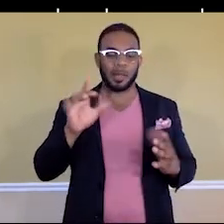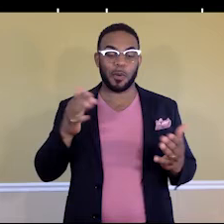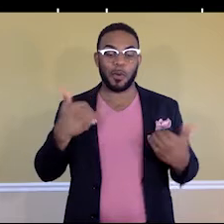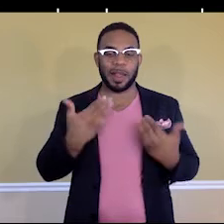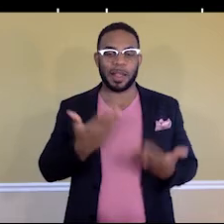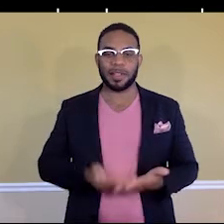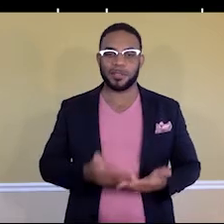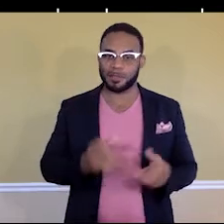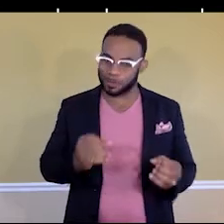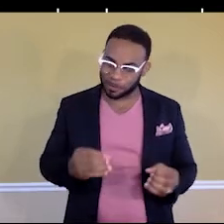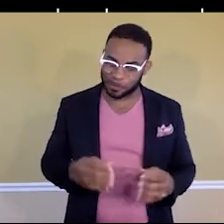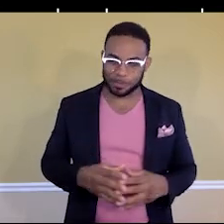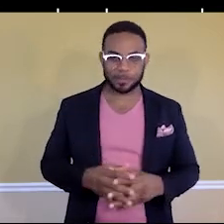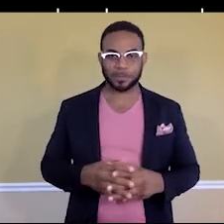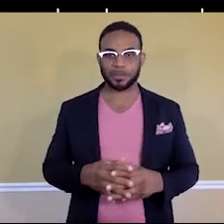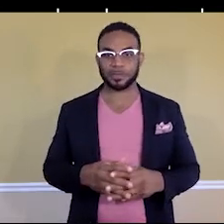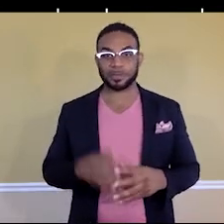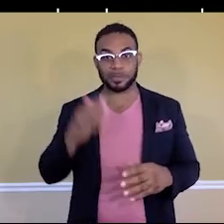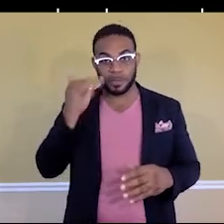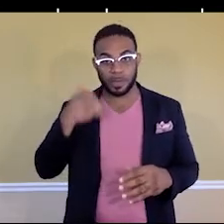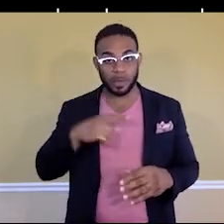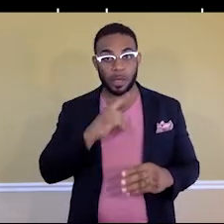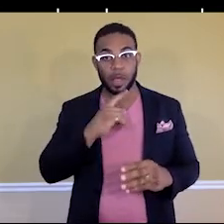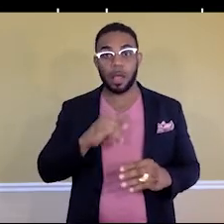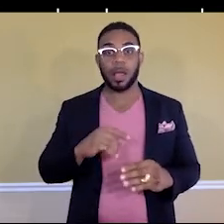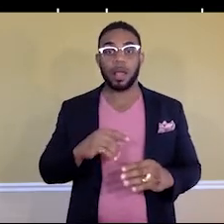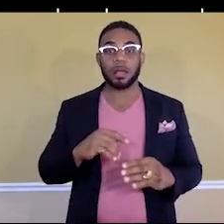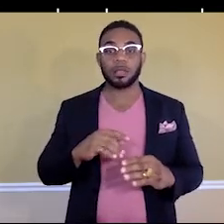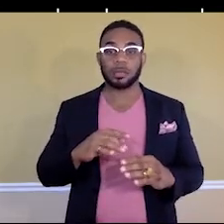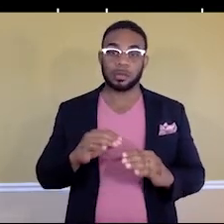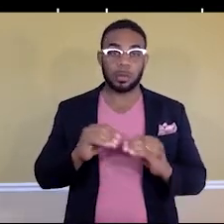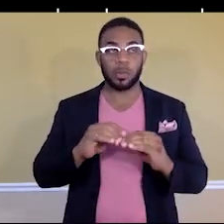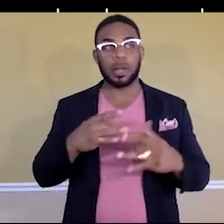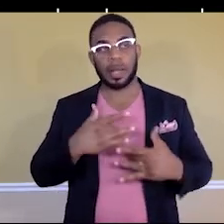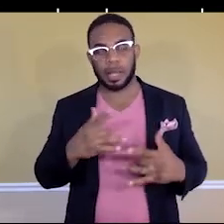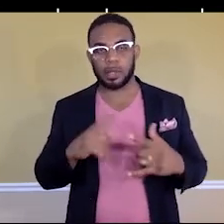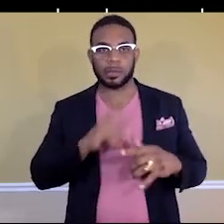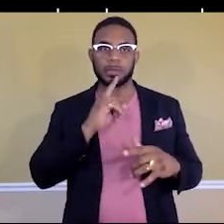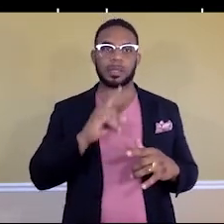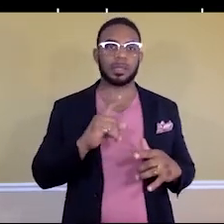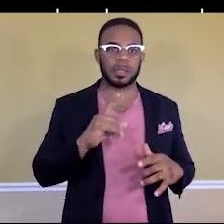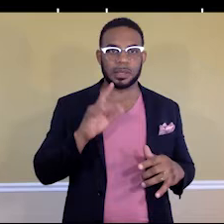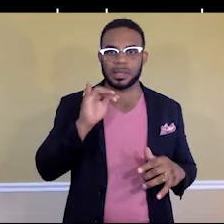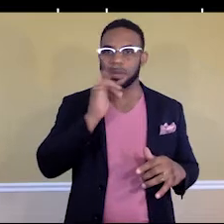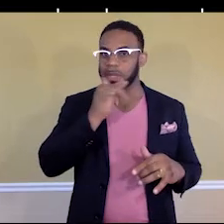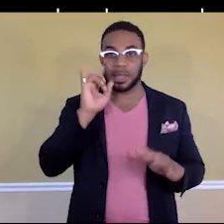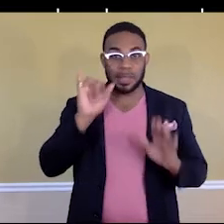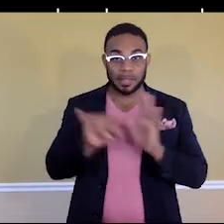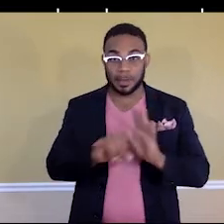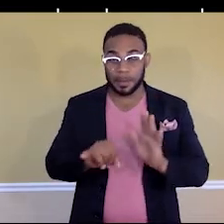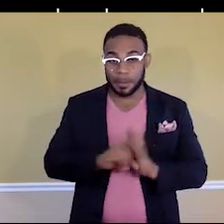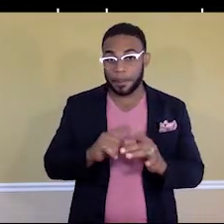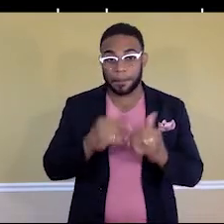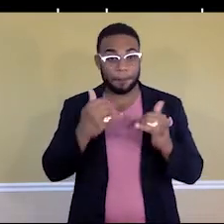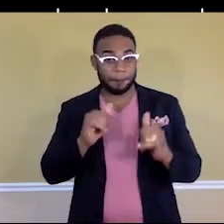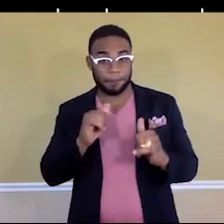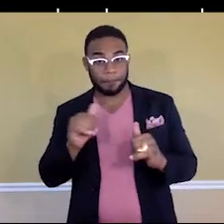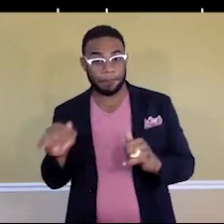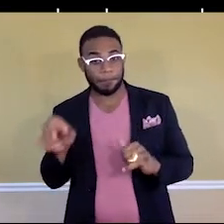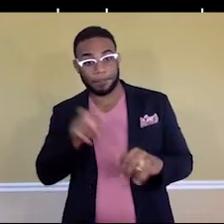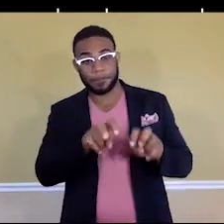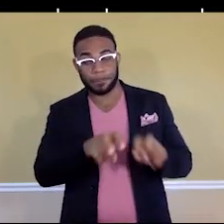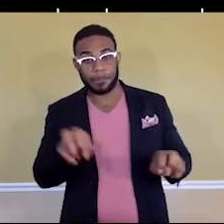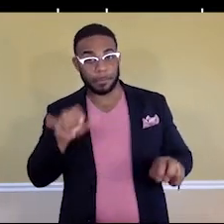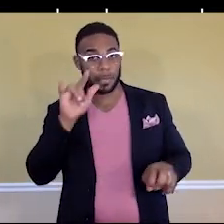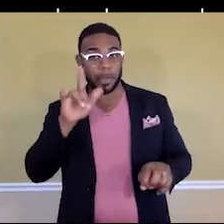have. So if we are more likely to be misidentified or trying to board our flight,